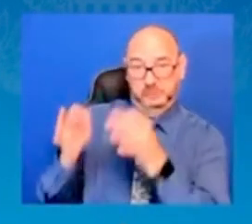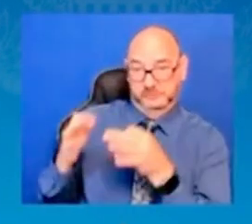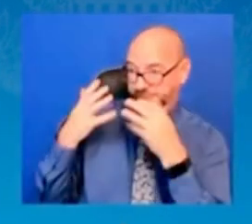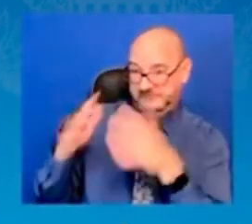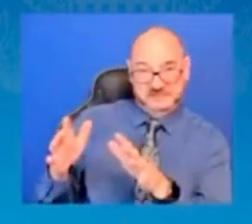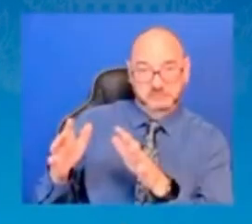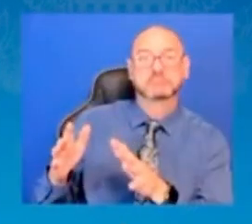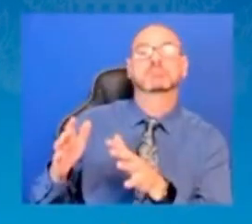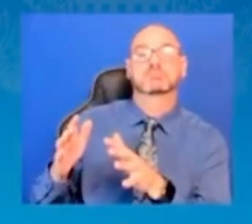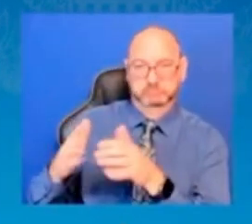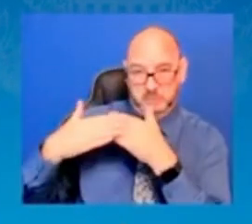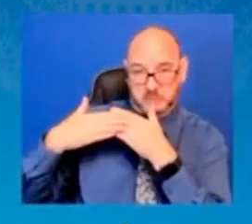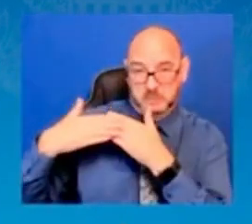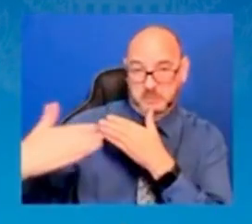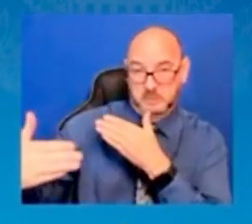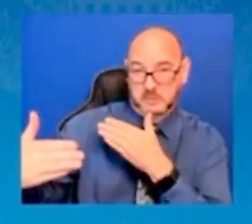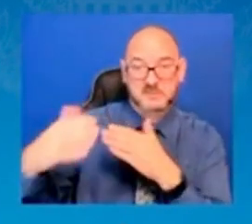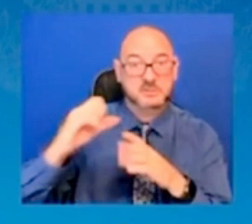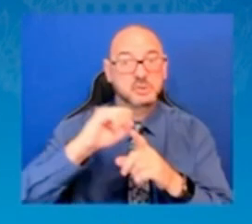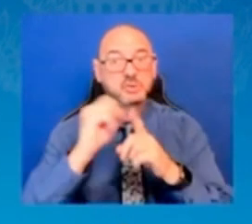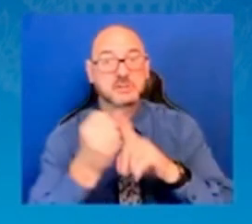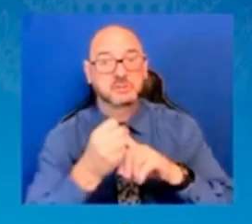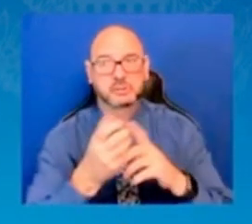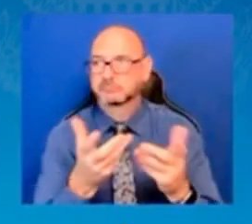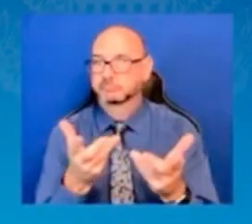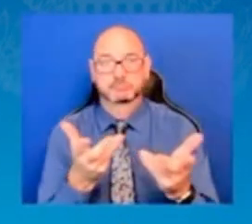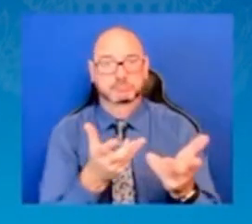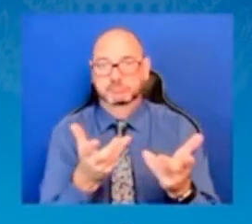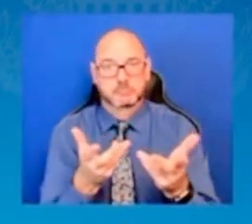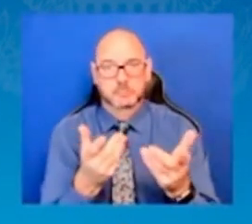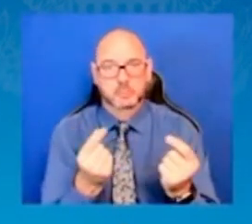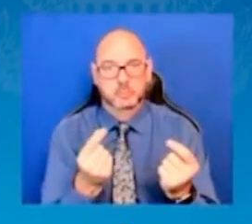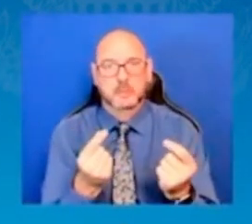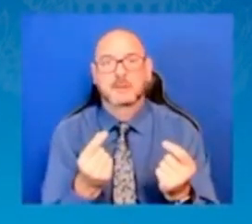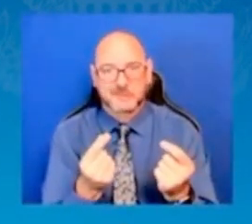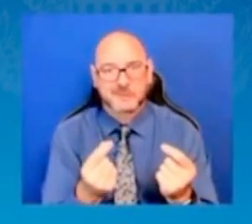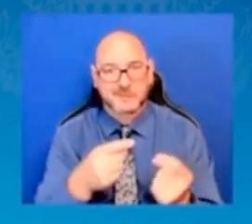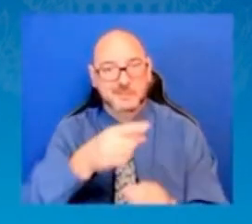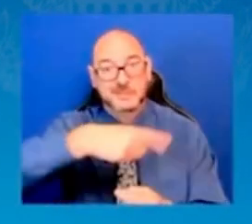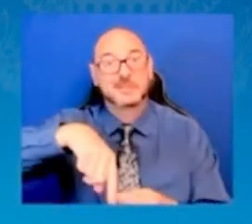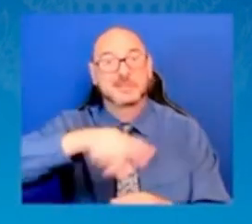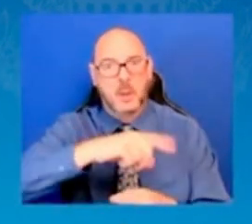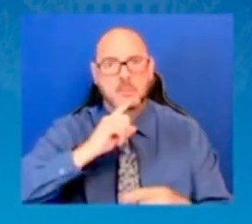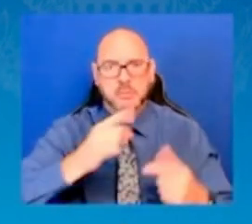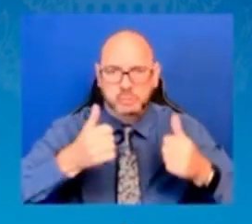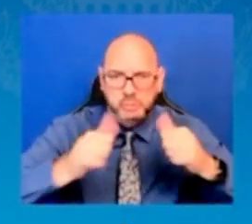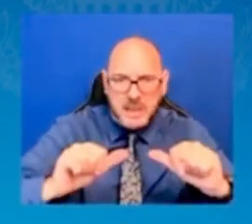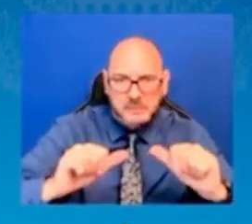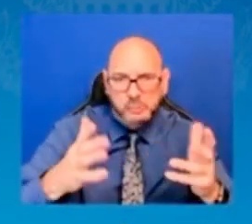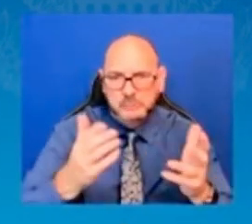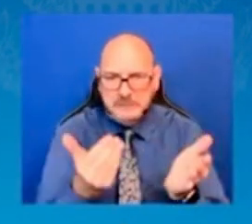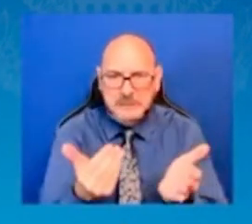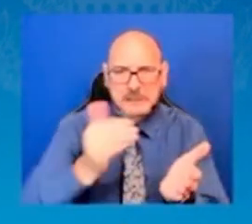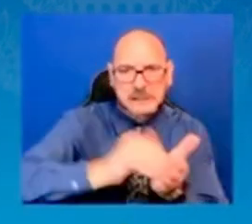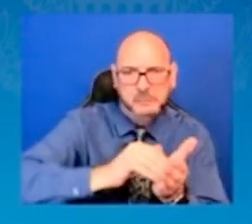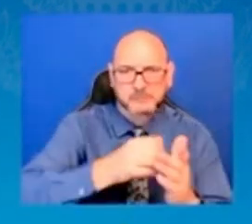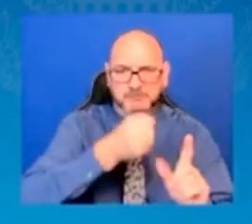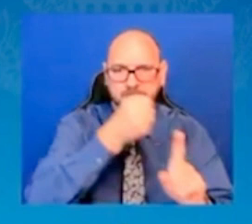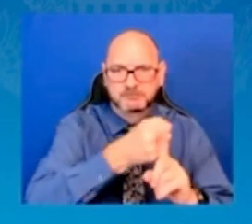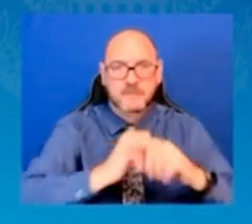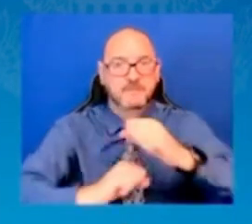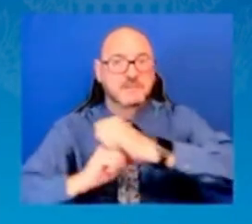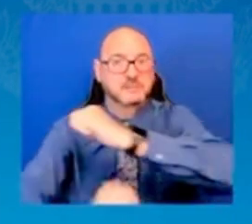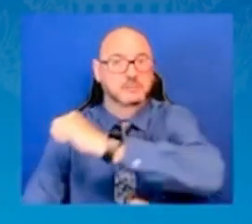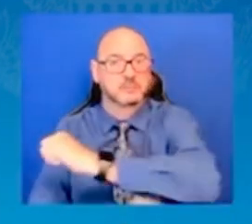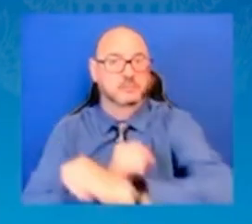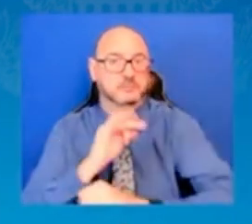where there is an attempt to further attack fundamental rights to health care,